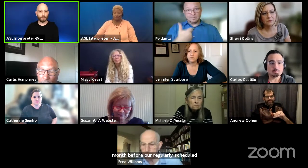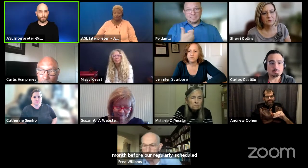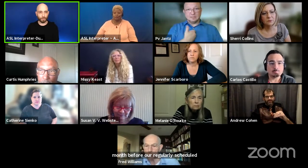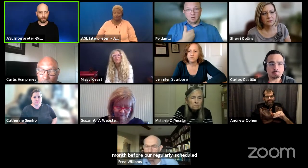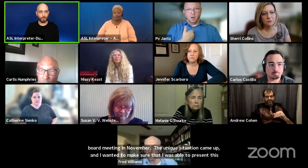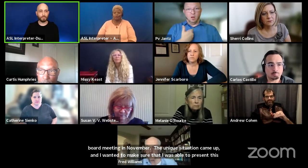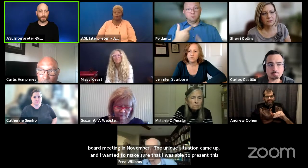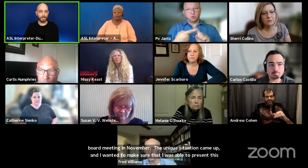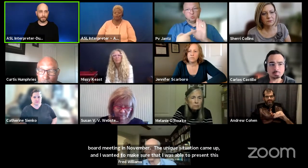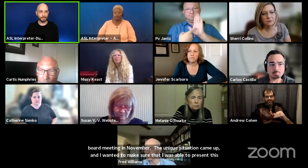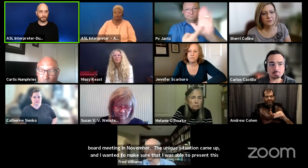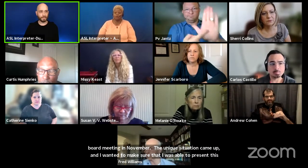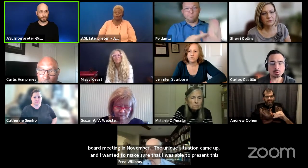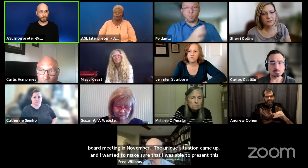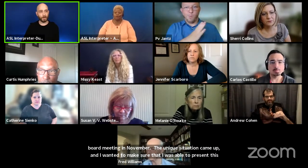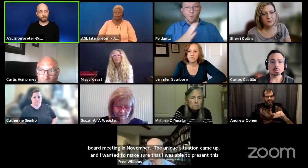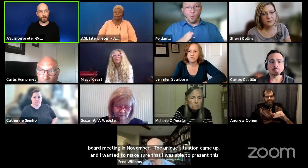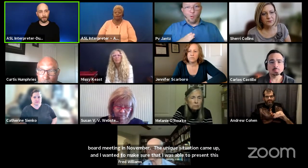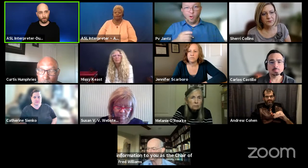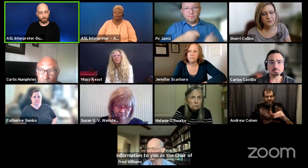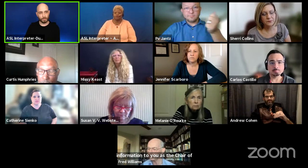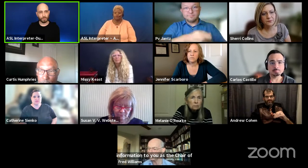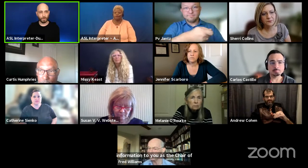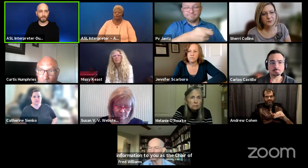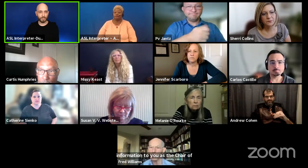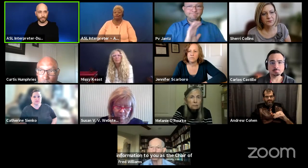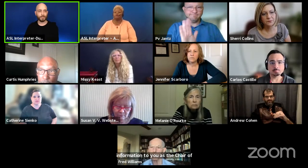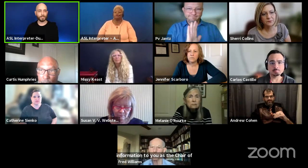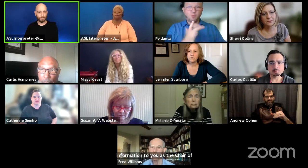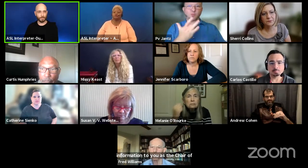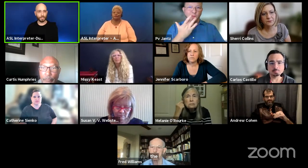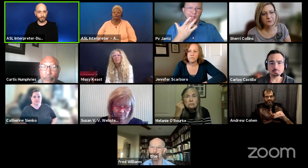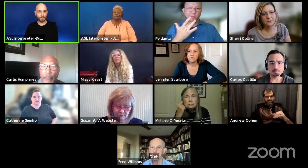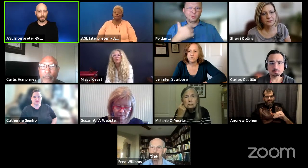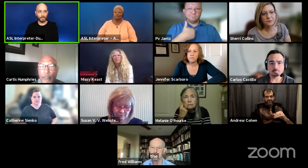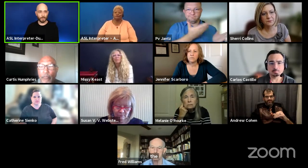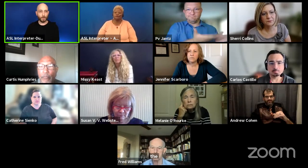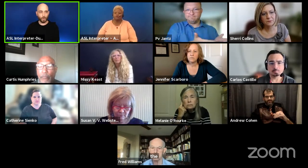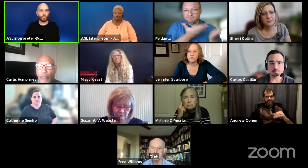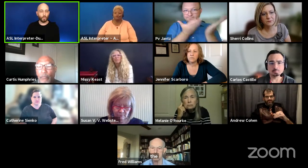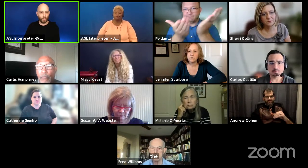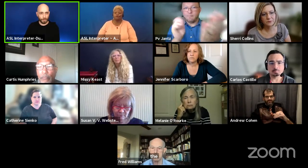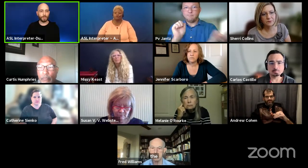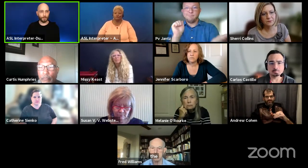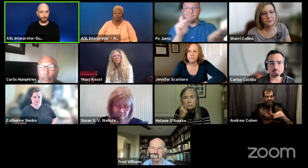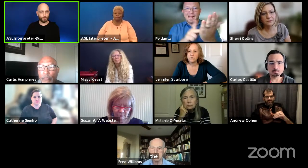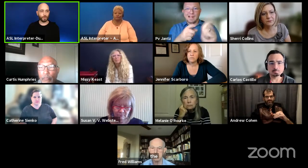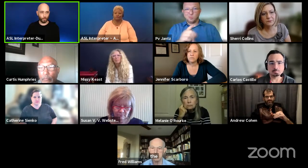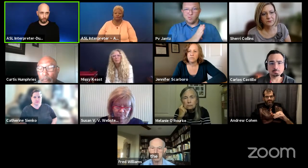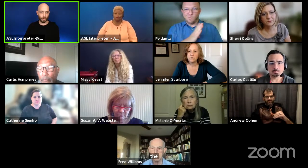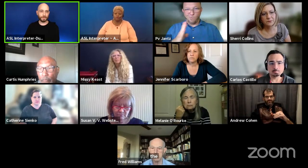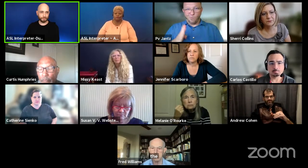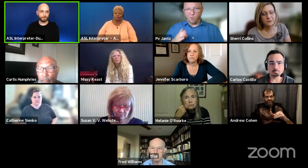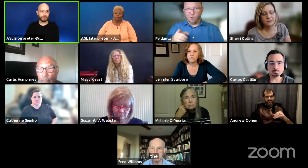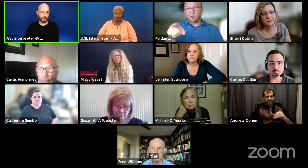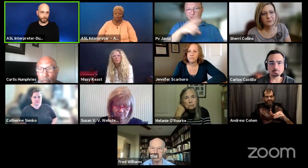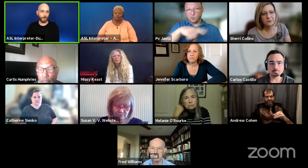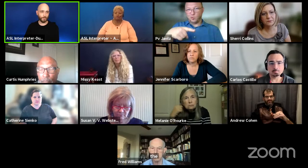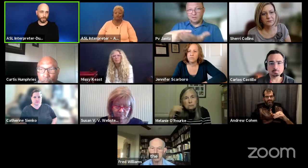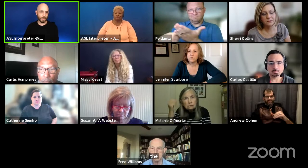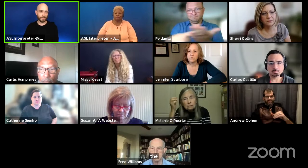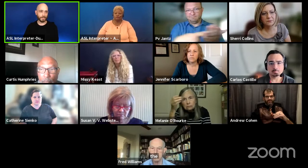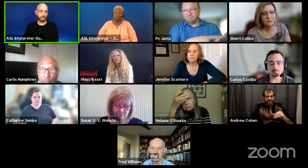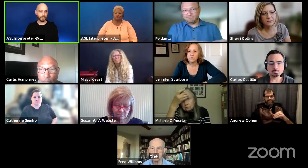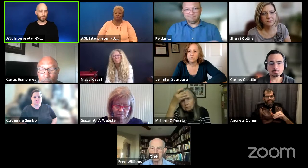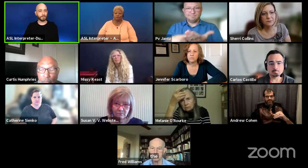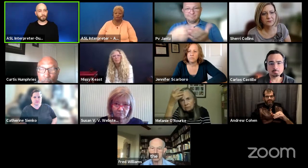feel comfortable making this decision on my own, so I wanted to share this information with the full board. So that's why